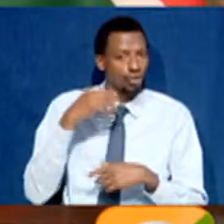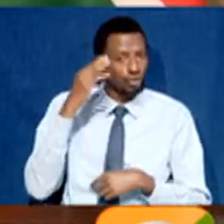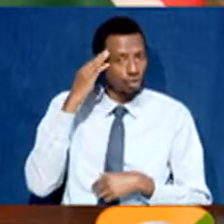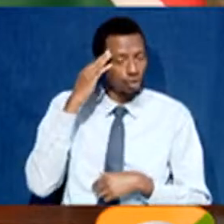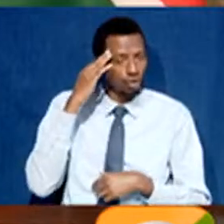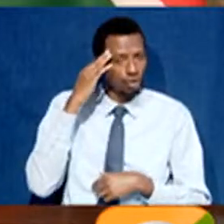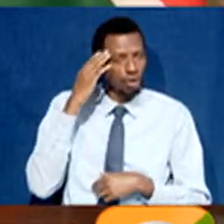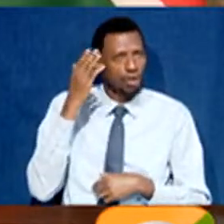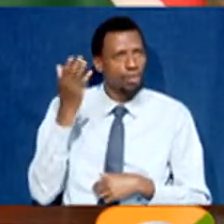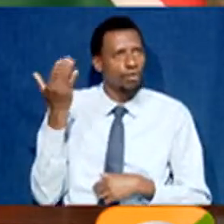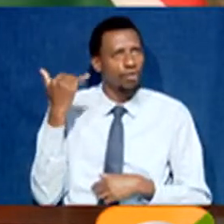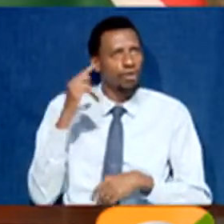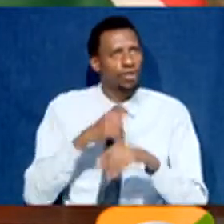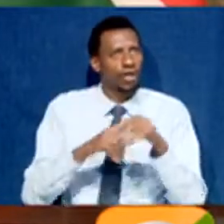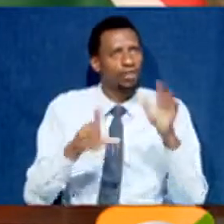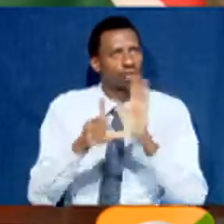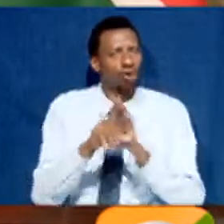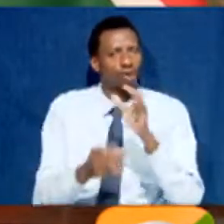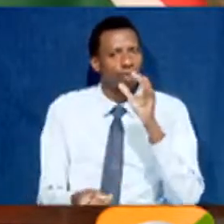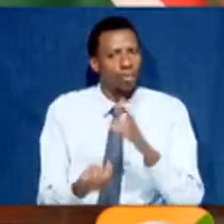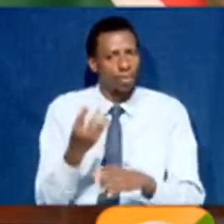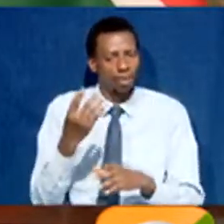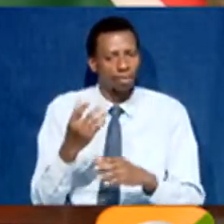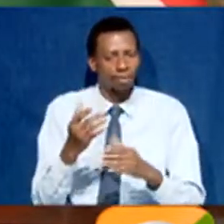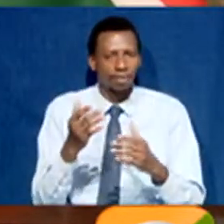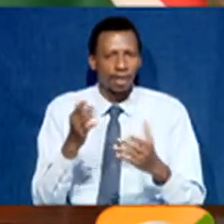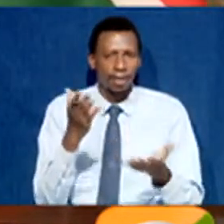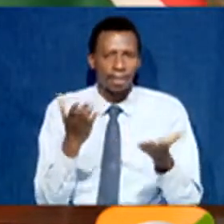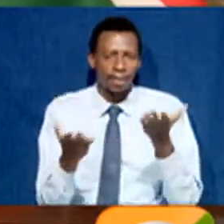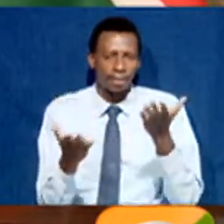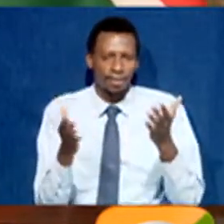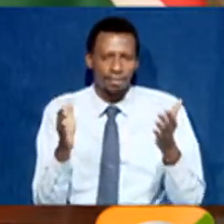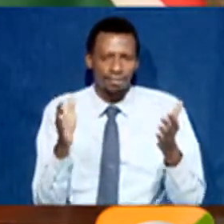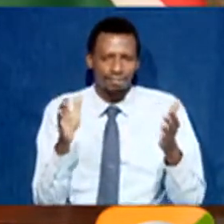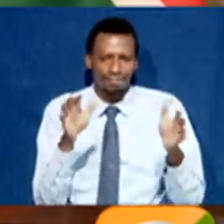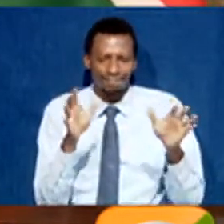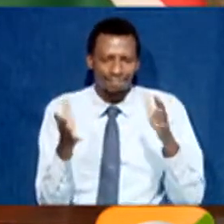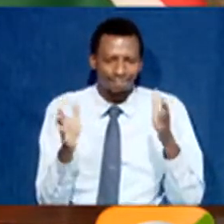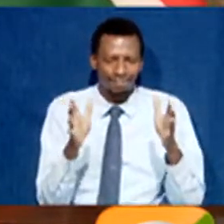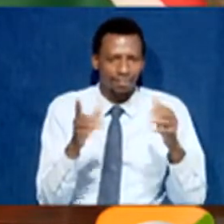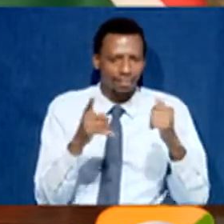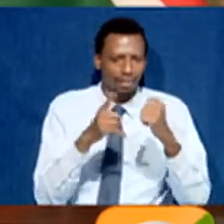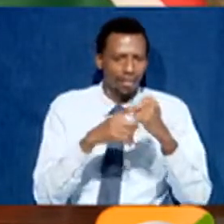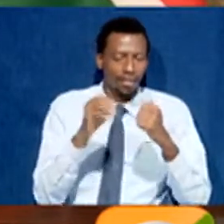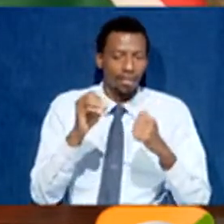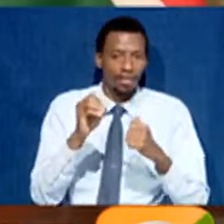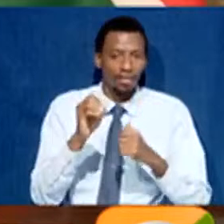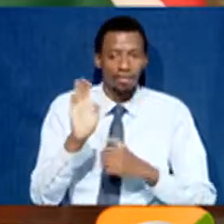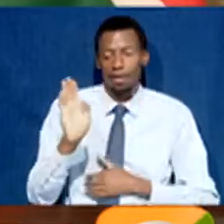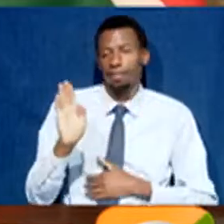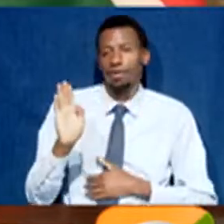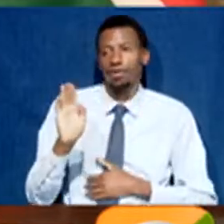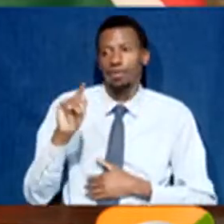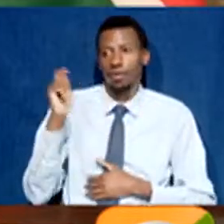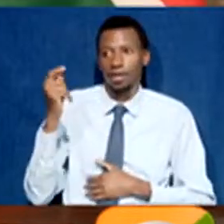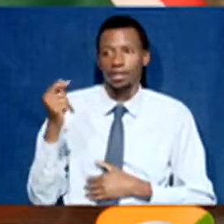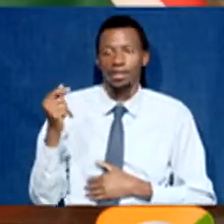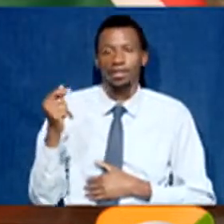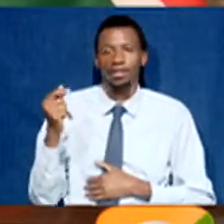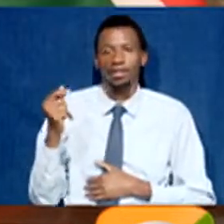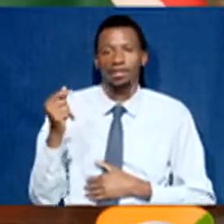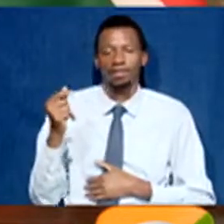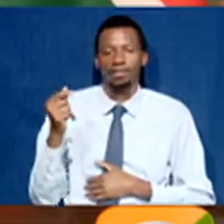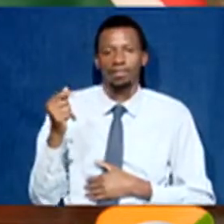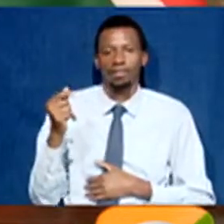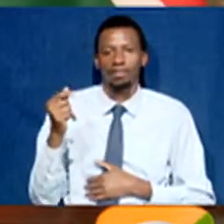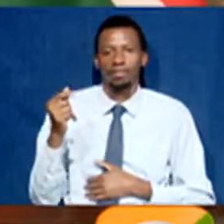law was passed, and it is on average about around 60 billion shillings or thereabout, plus or